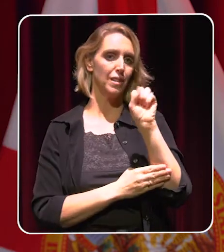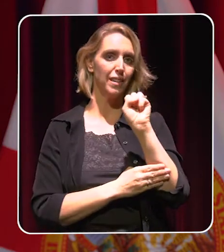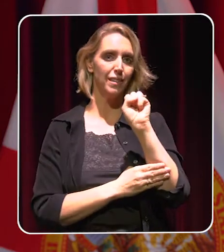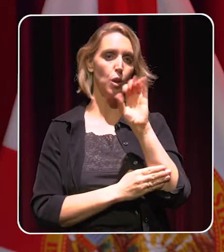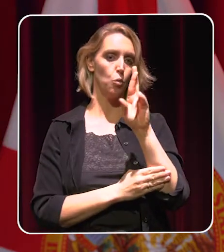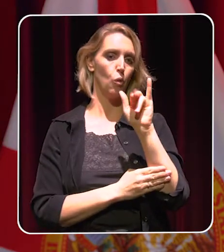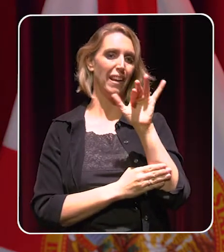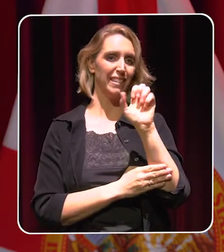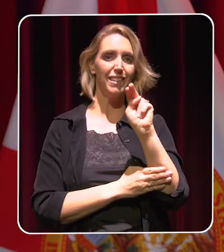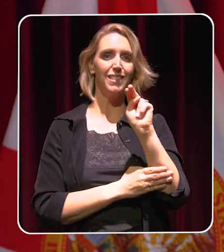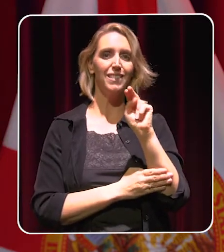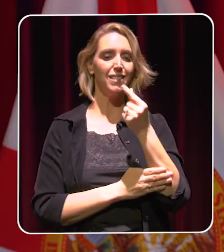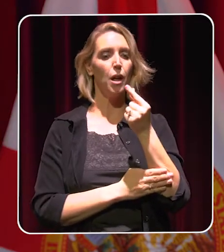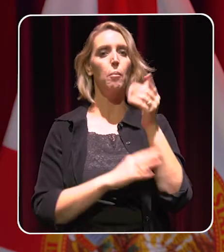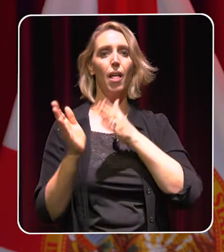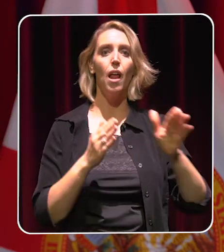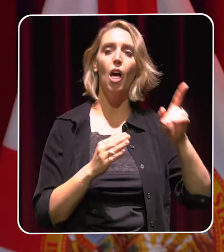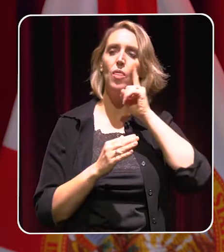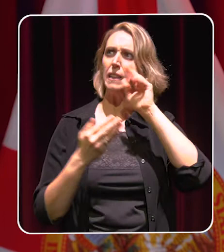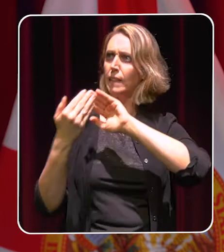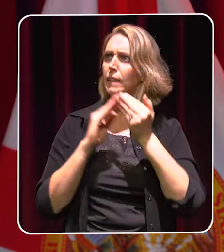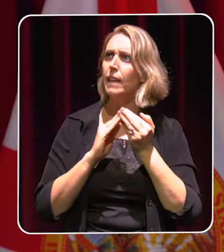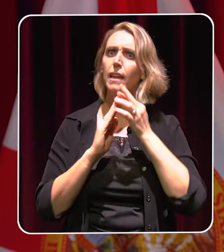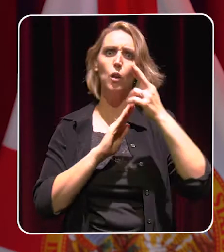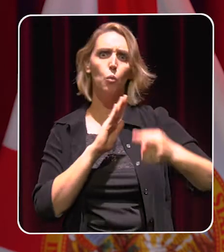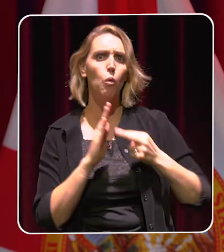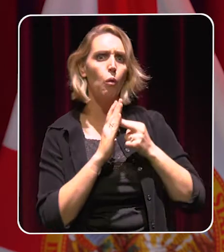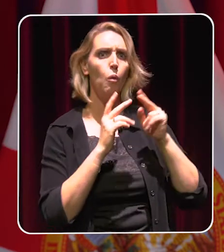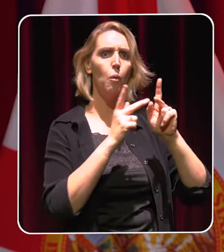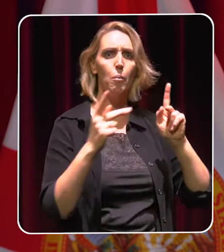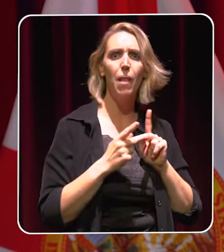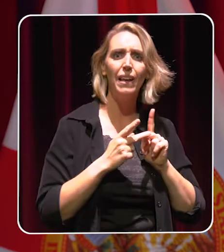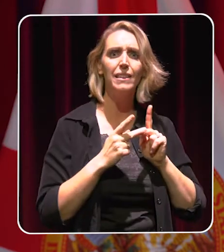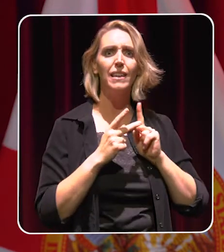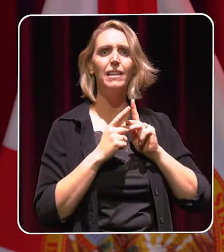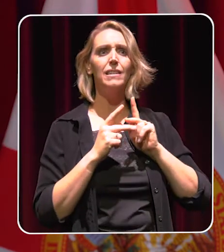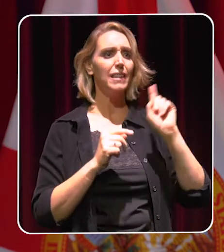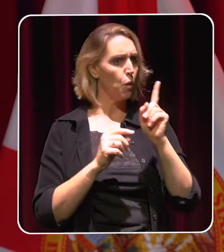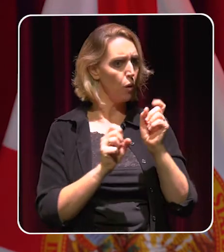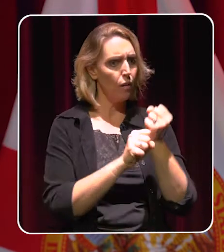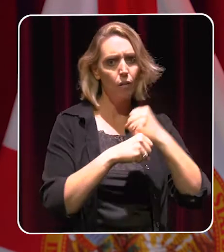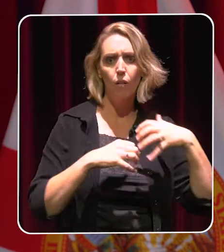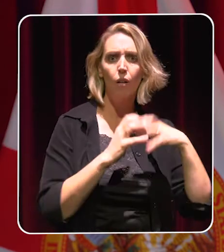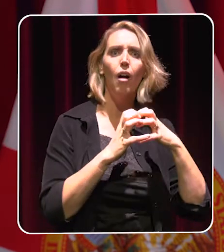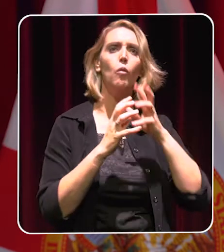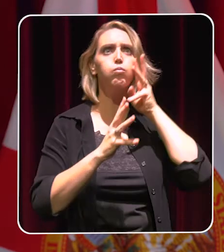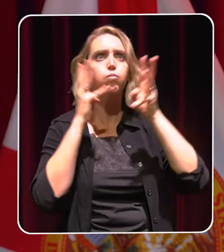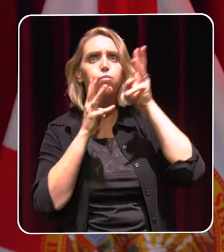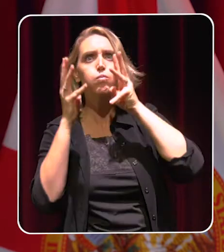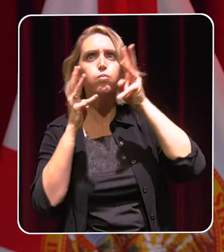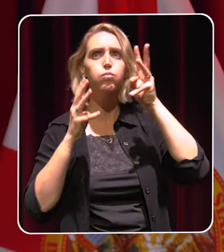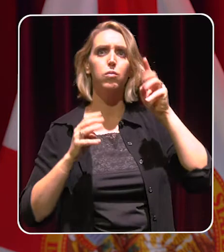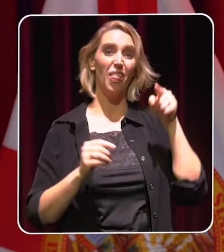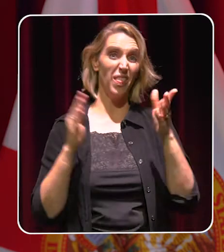Rising plan, we are reimagining the role of the city in redeveloping places and placemaking. As part of the